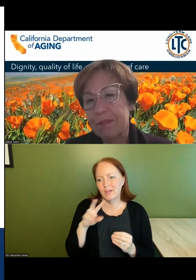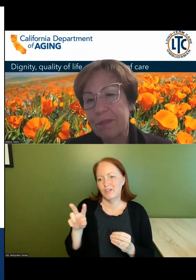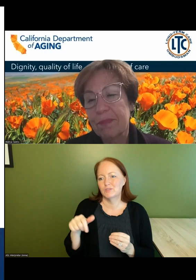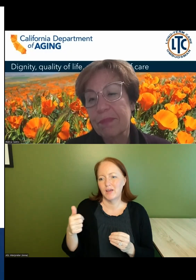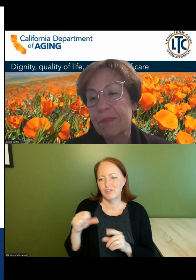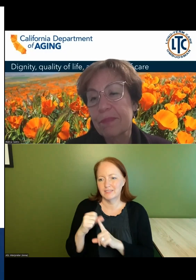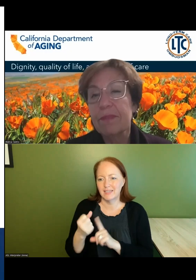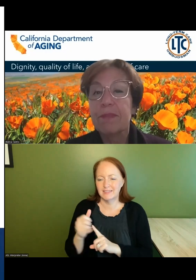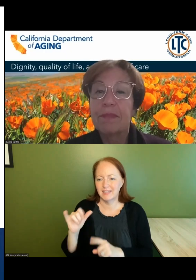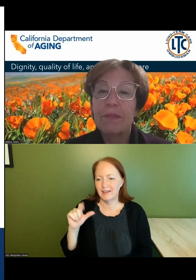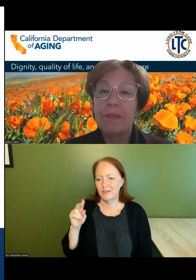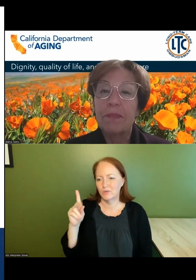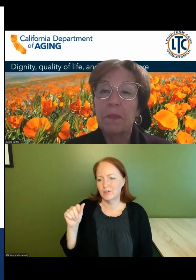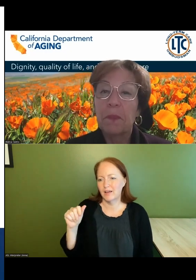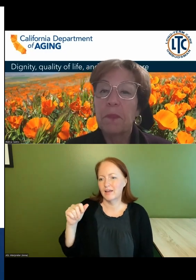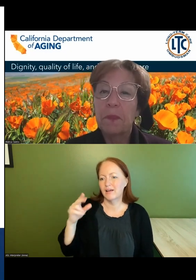settings like Laguna Honda.